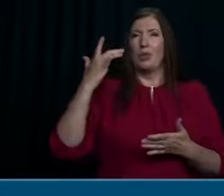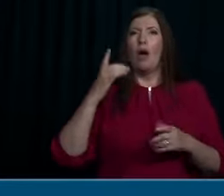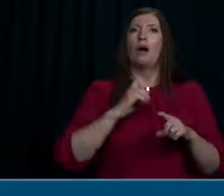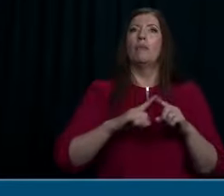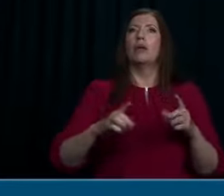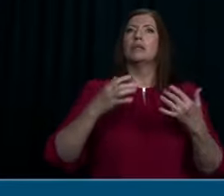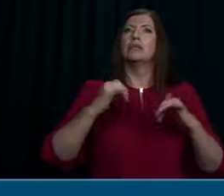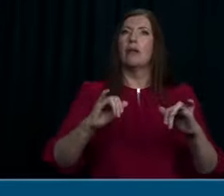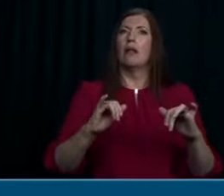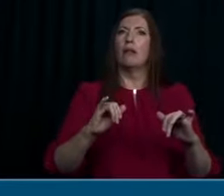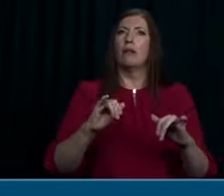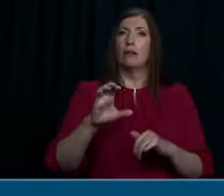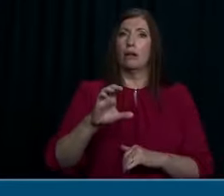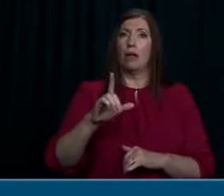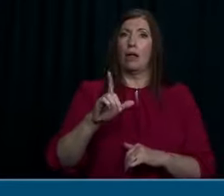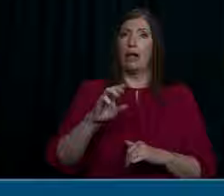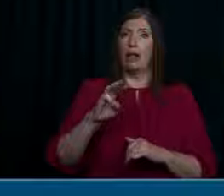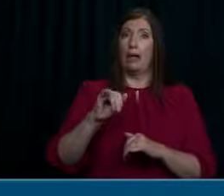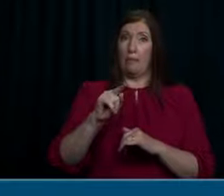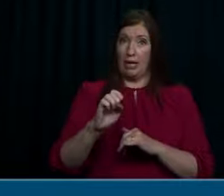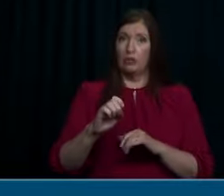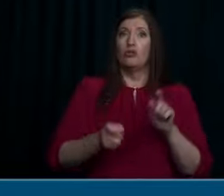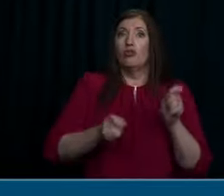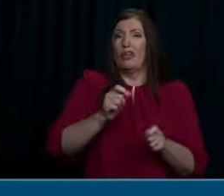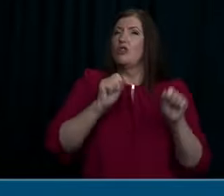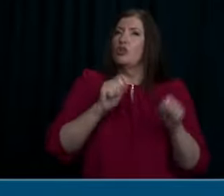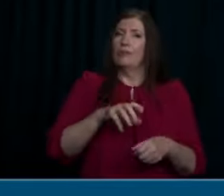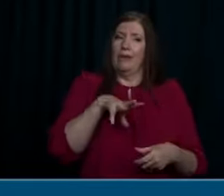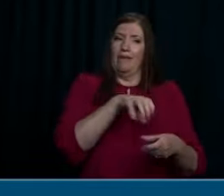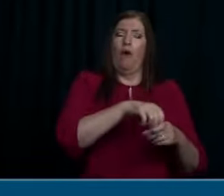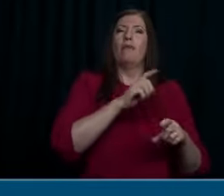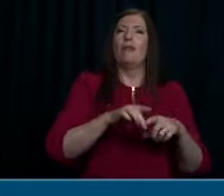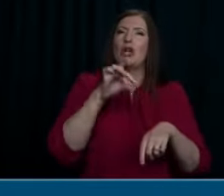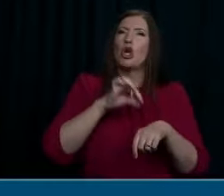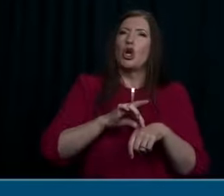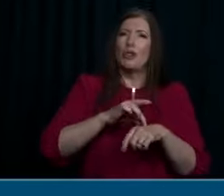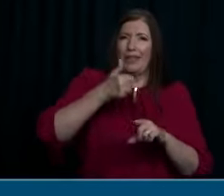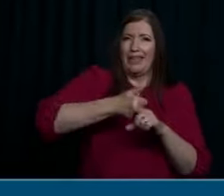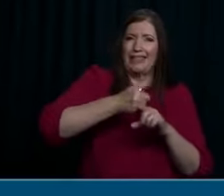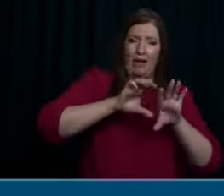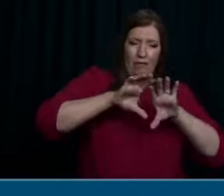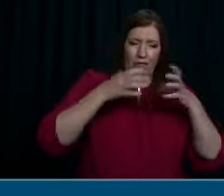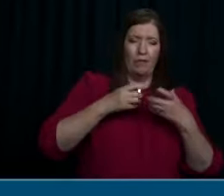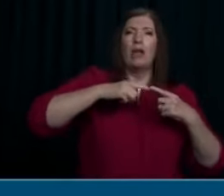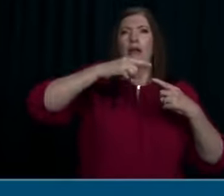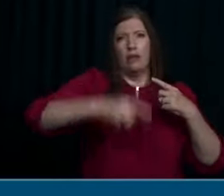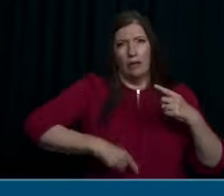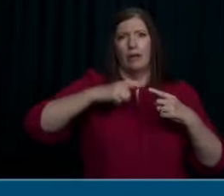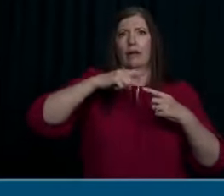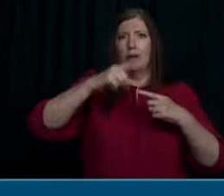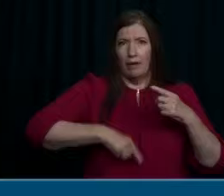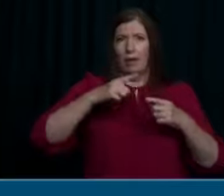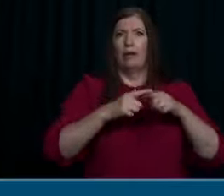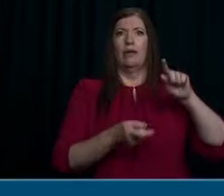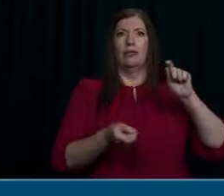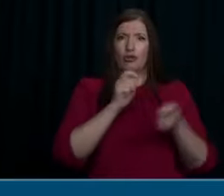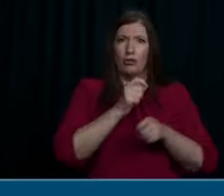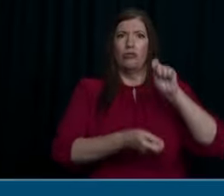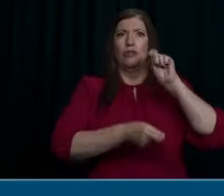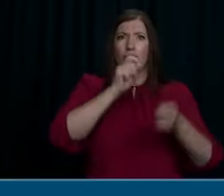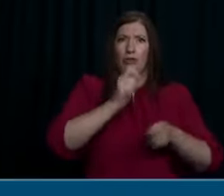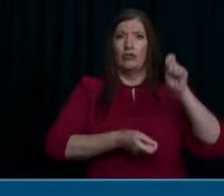nonetheless, climate change could play a role in that, but I think the Earth goes through cycles, and we need to be prepared to identify that and to